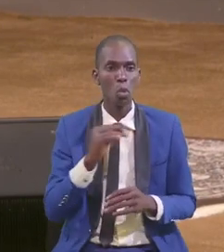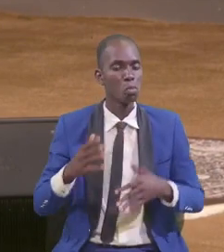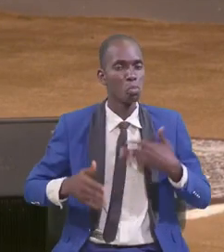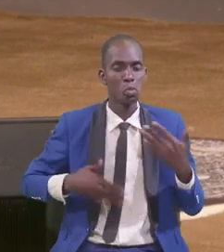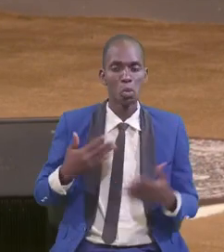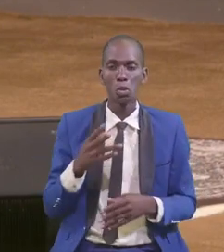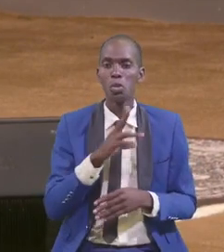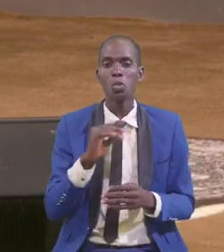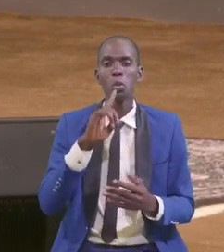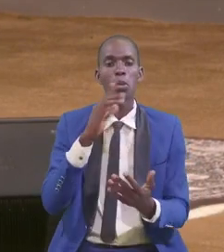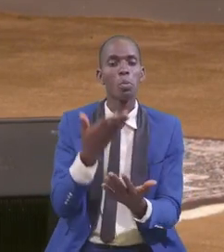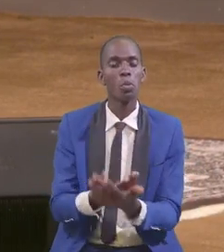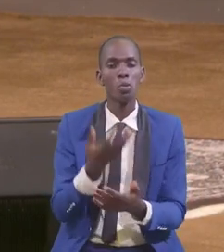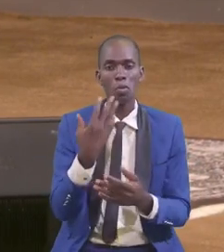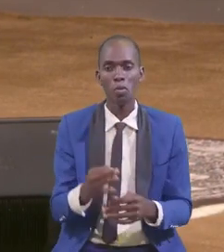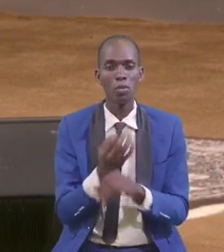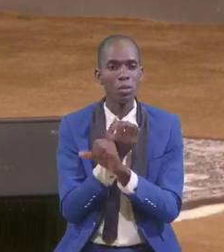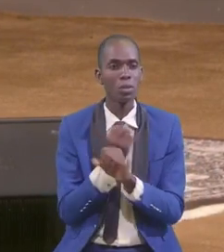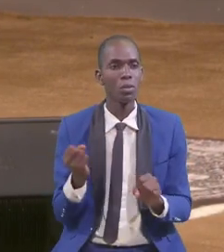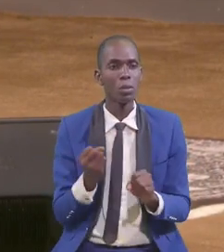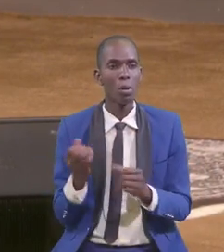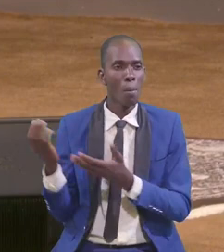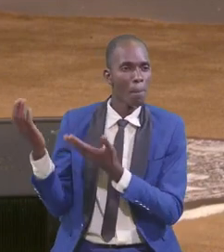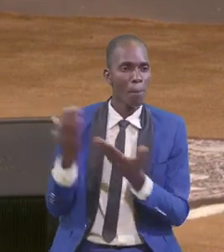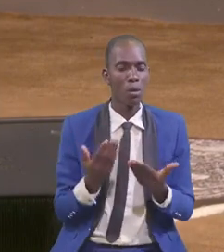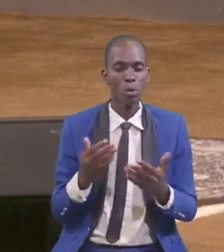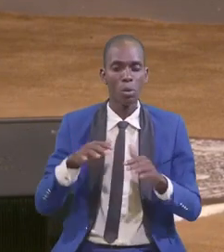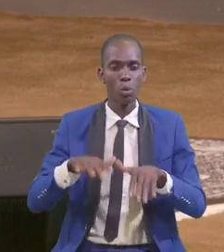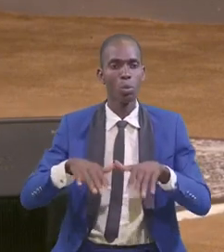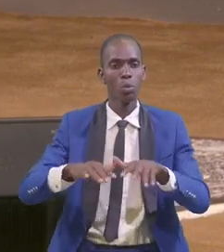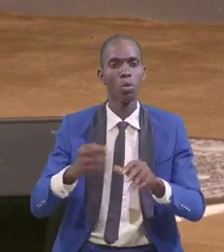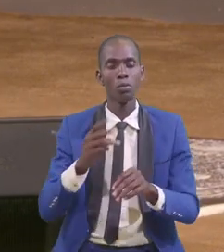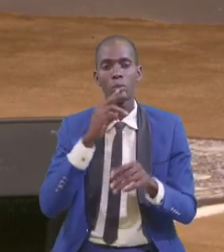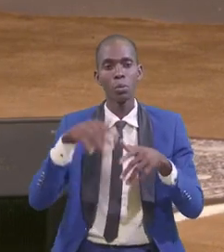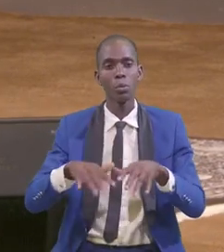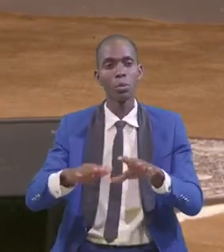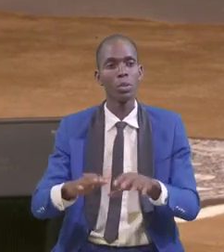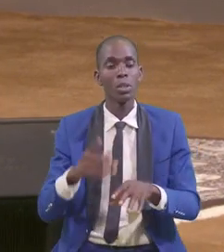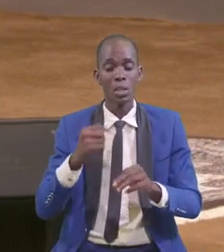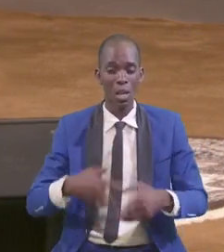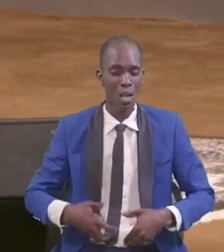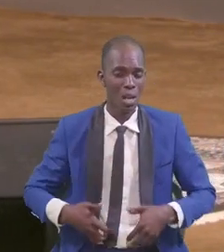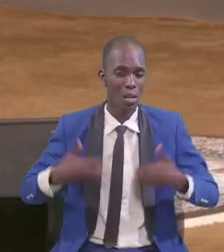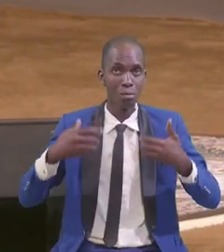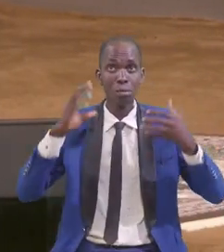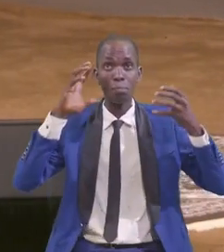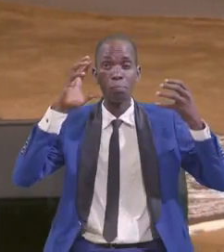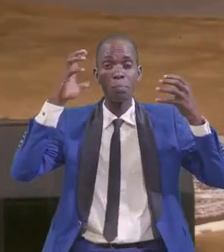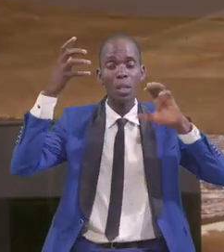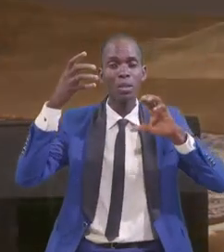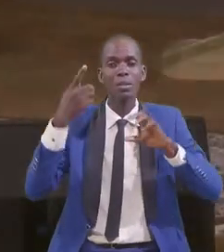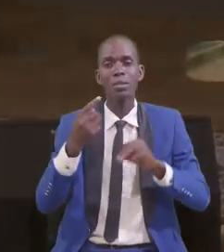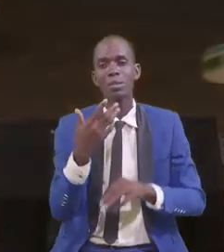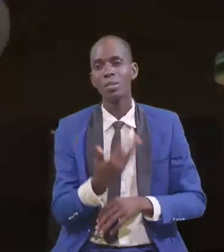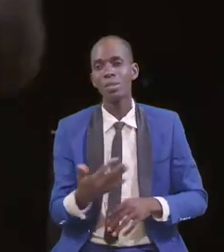of salvation. Raging waves of the sea, the temper, the anger, the things that